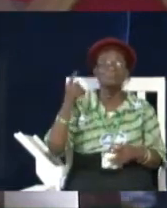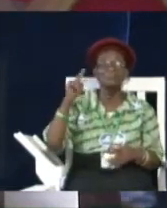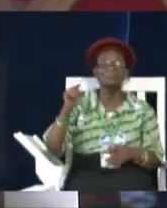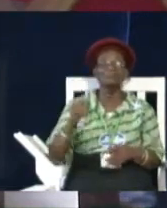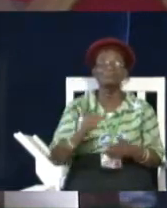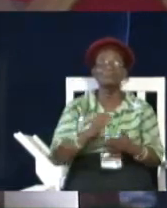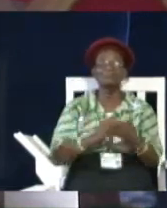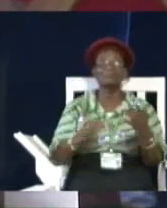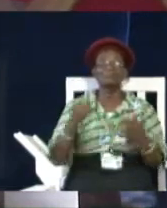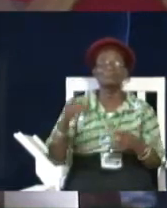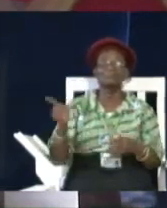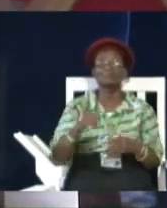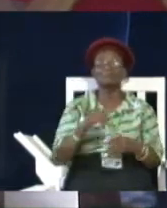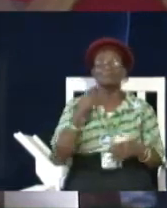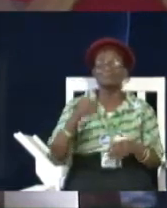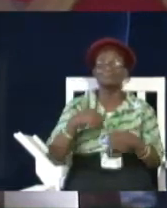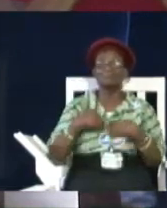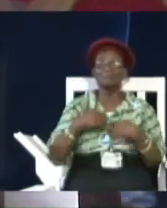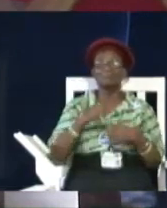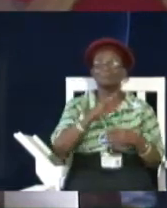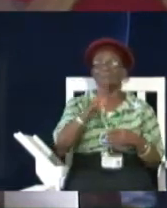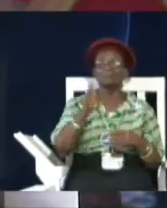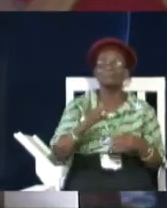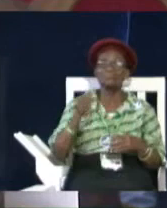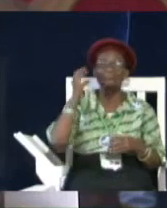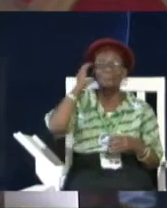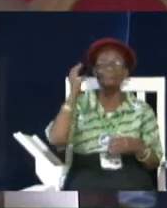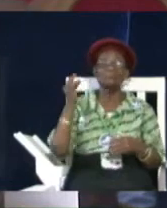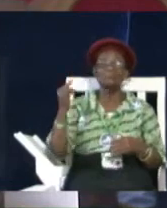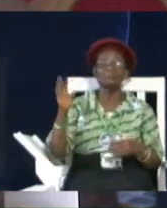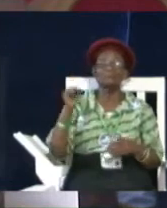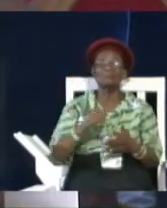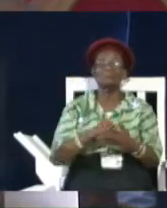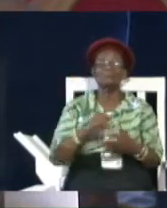I think it was 1985.